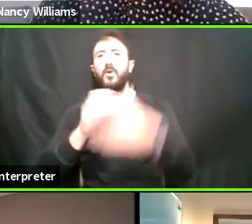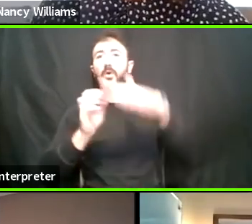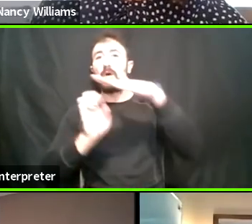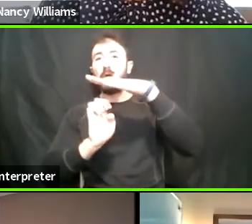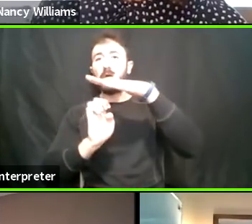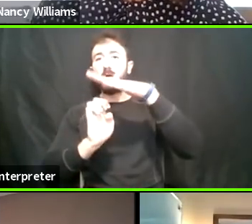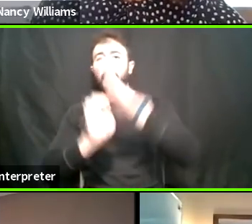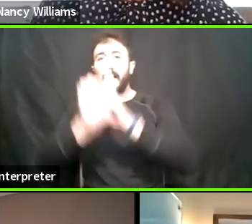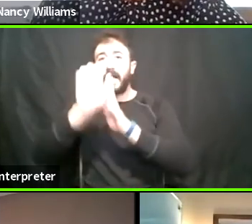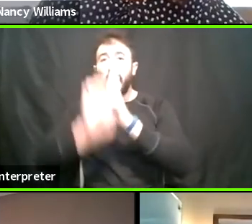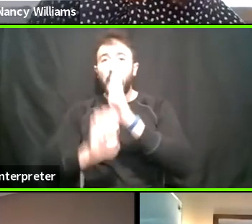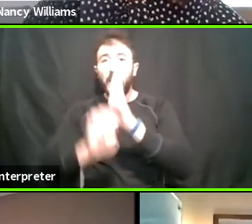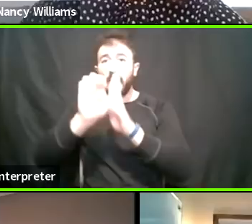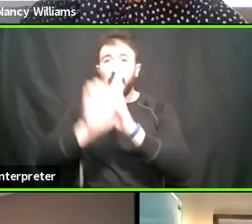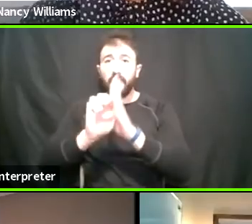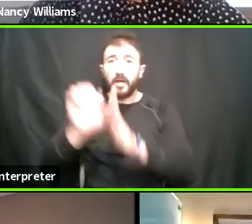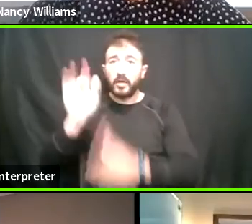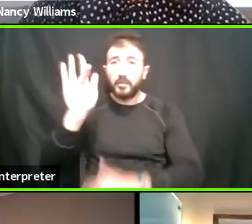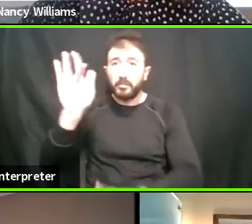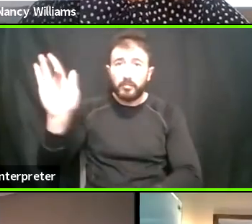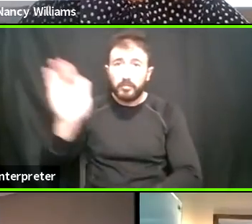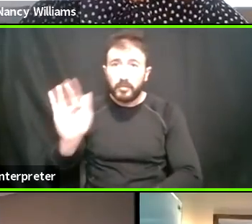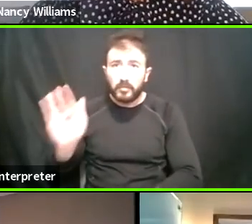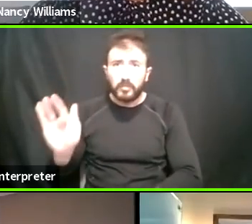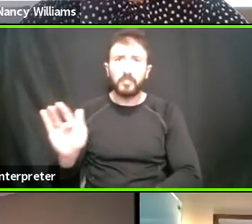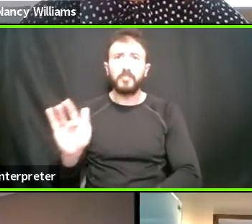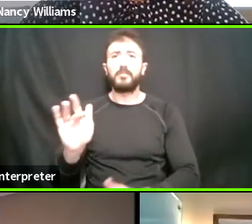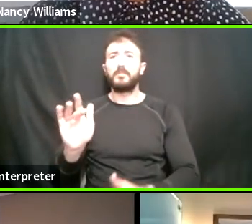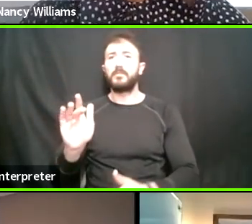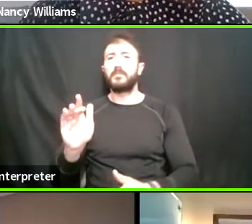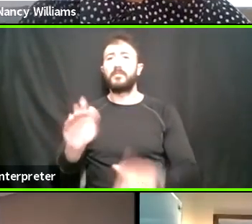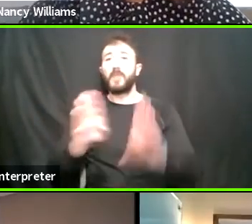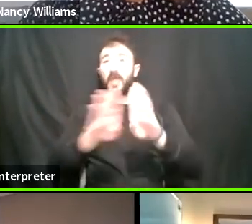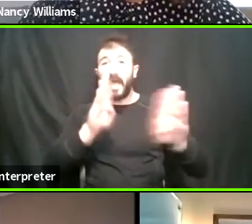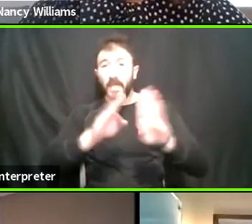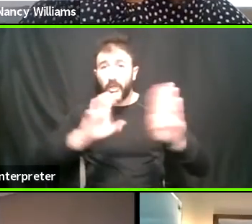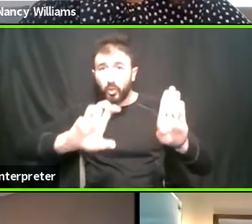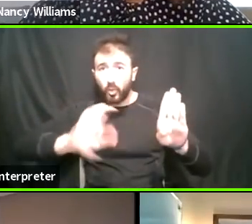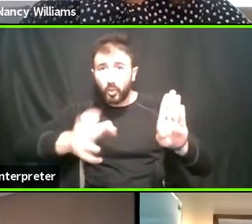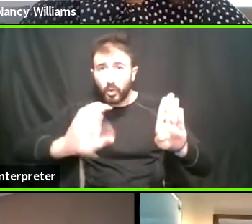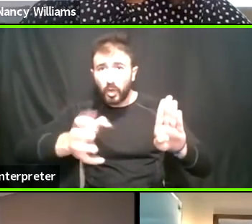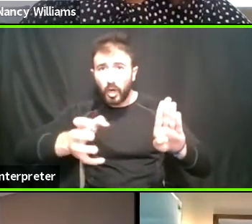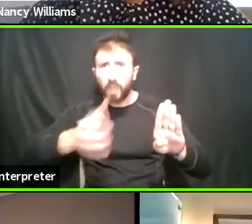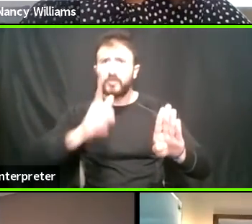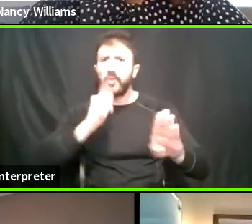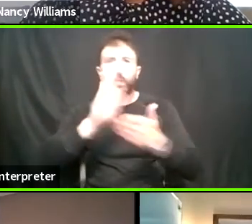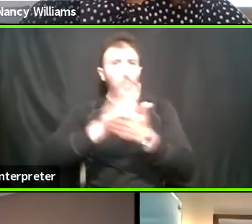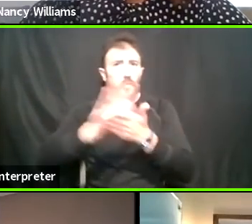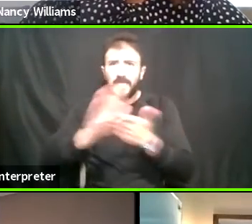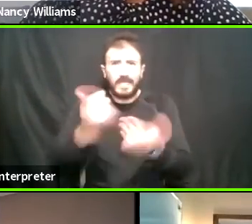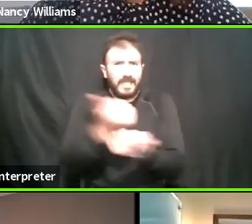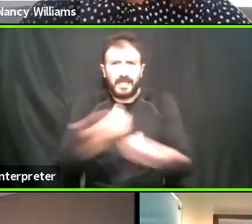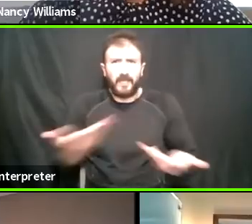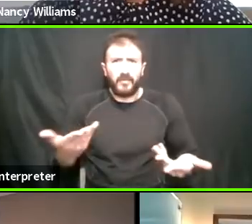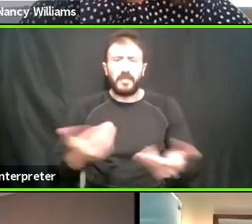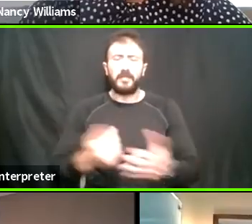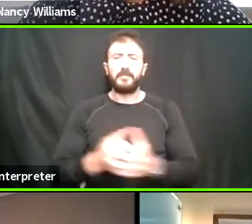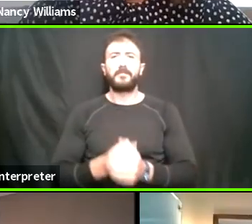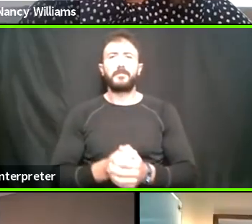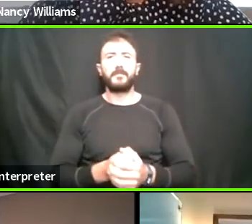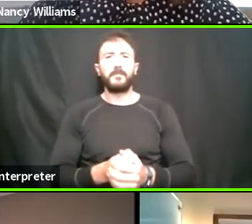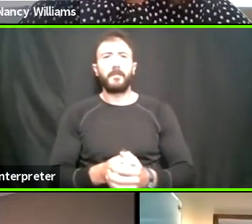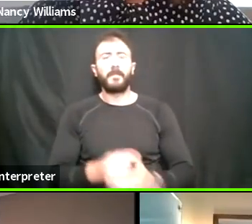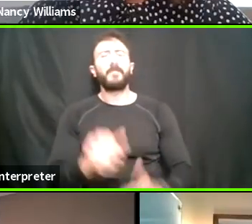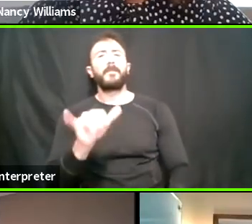and the doorknobs and so forth? Who's doing what? I know it's going to take a team effort. Yeah, absolutely.